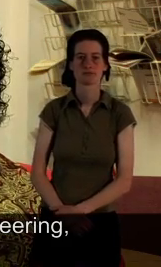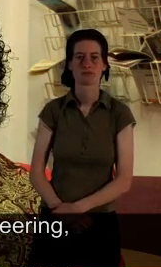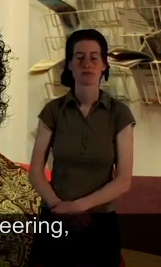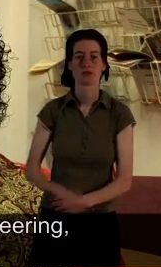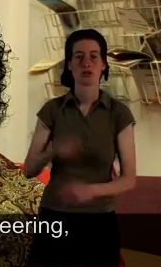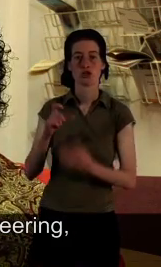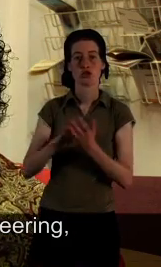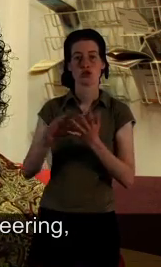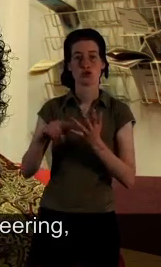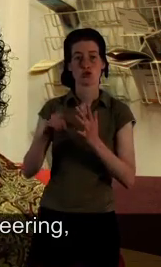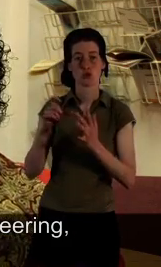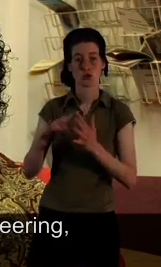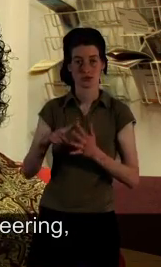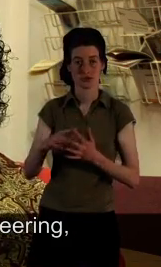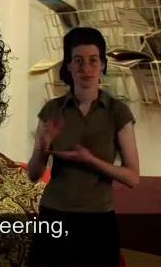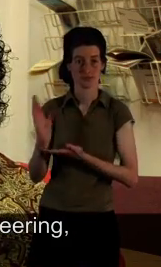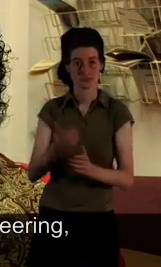provides advocacy,